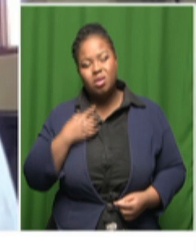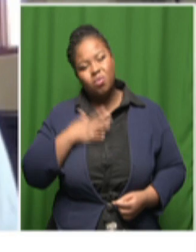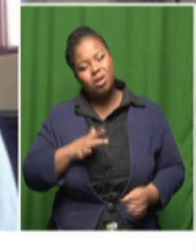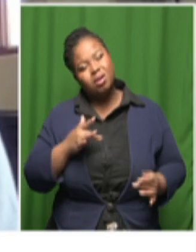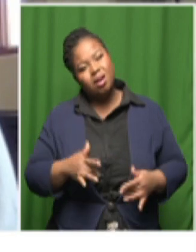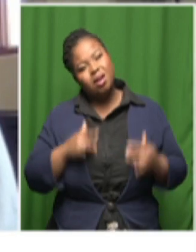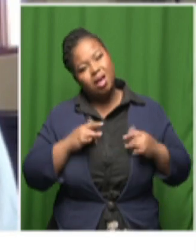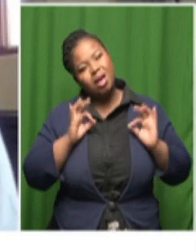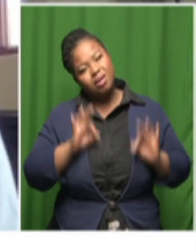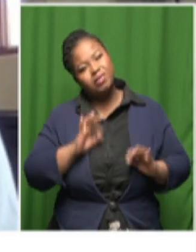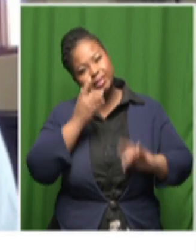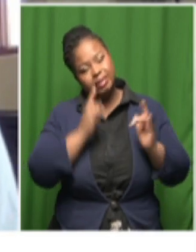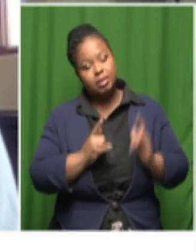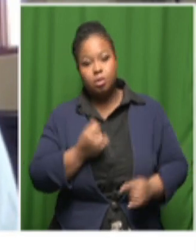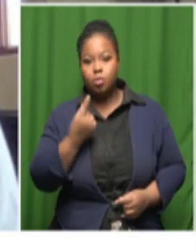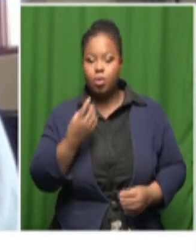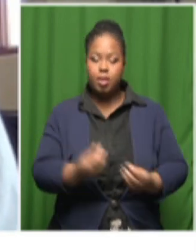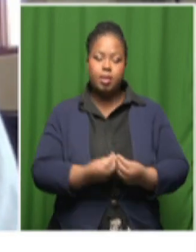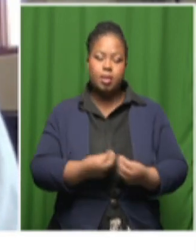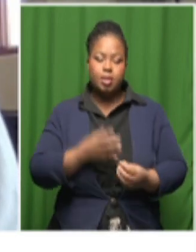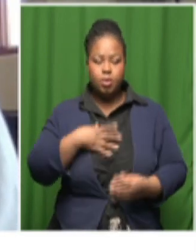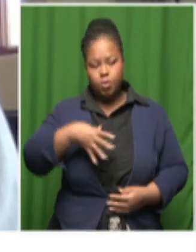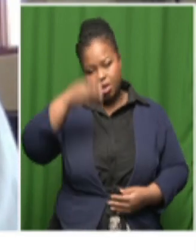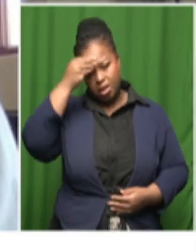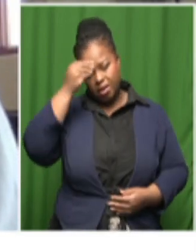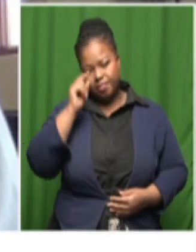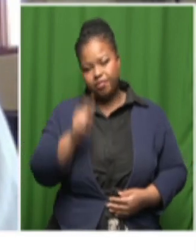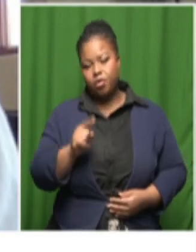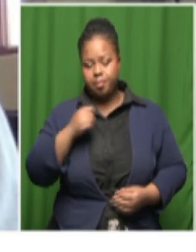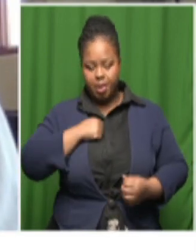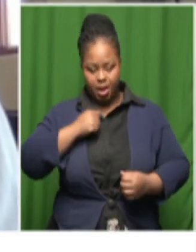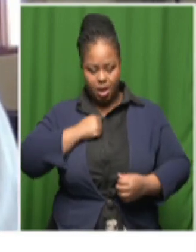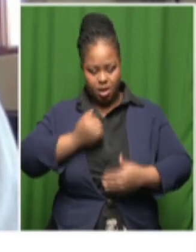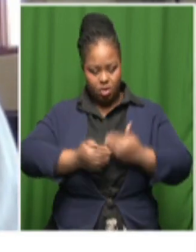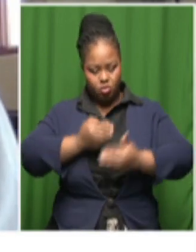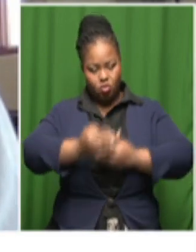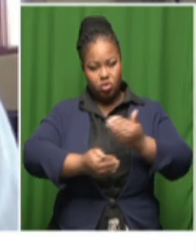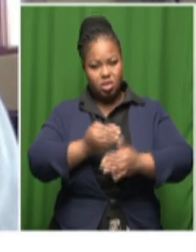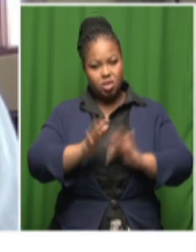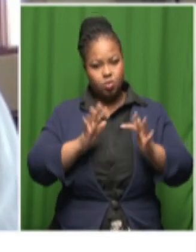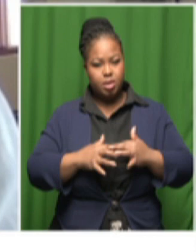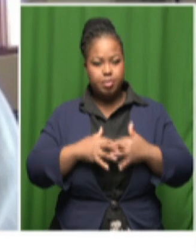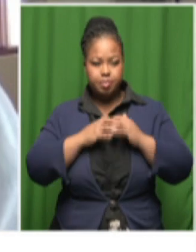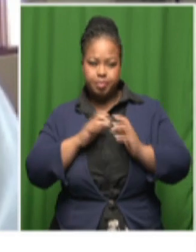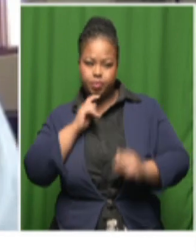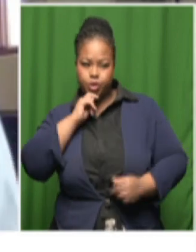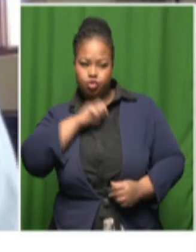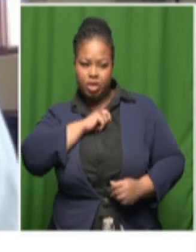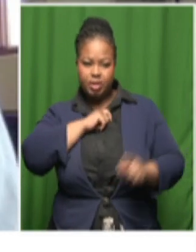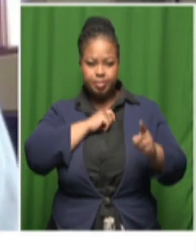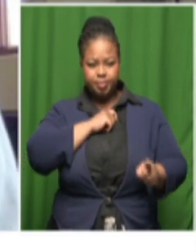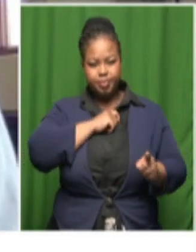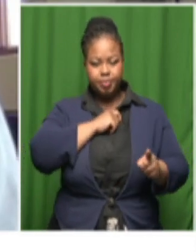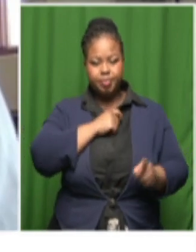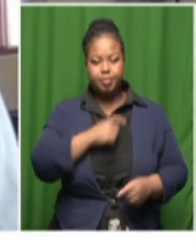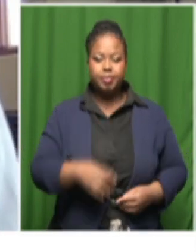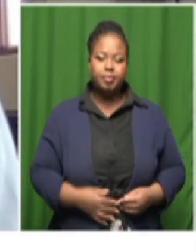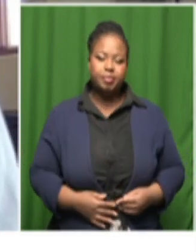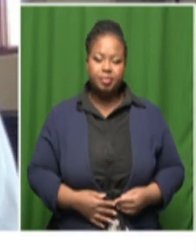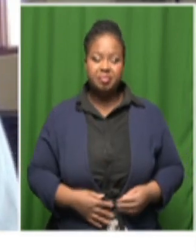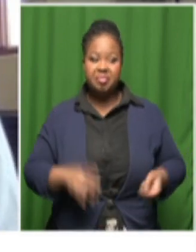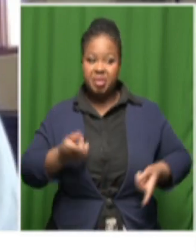city. And a key lesson is that through my own process of establishing trust in spaces often